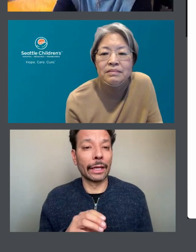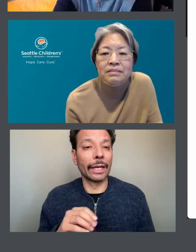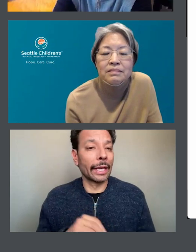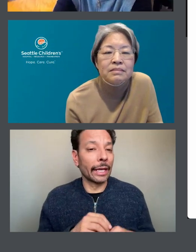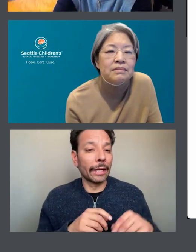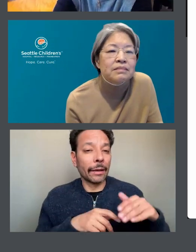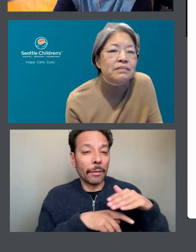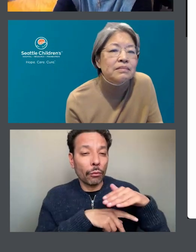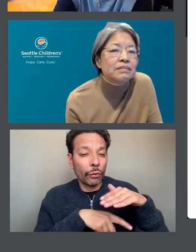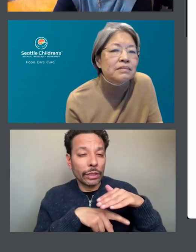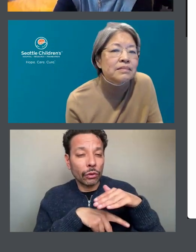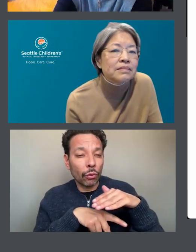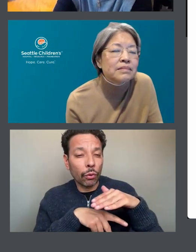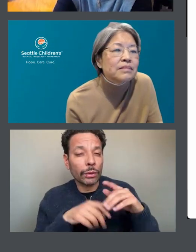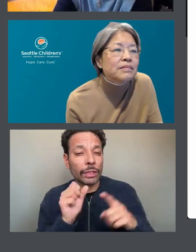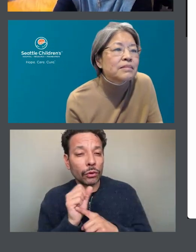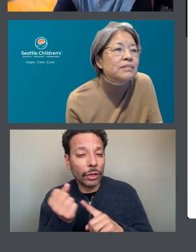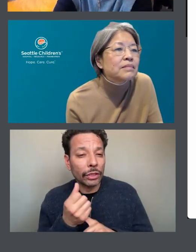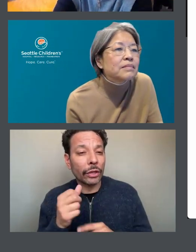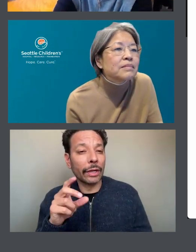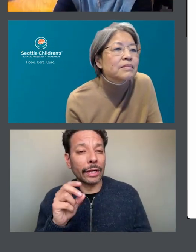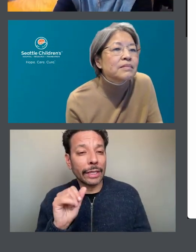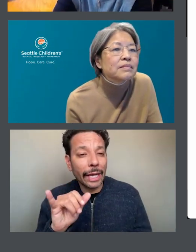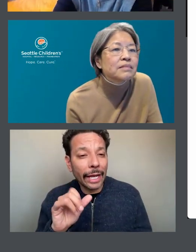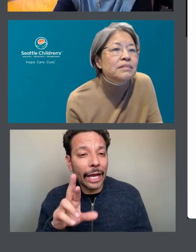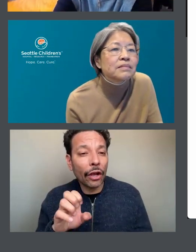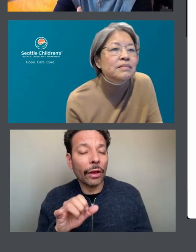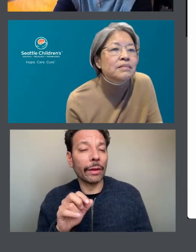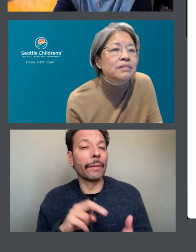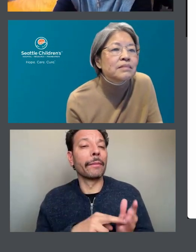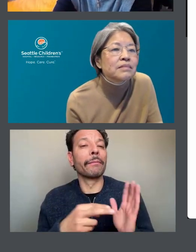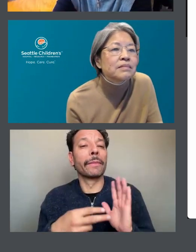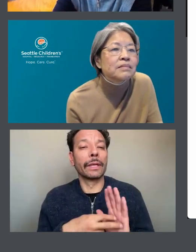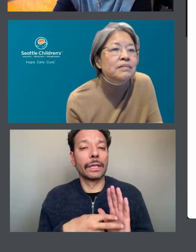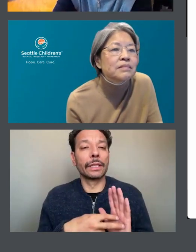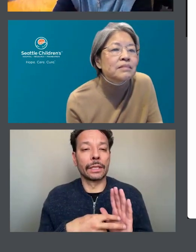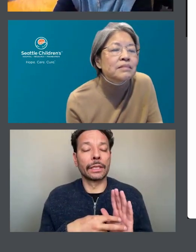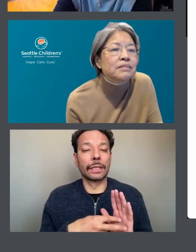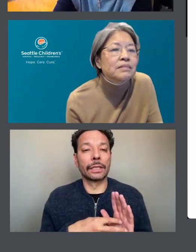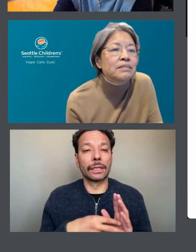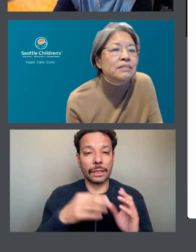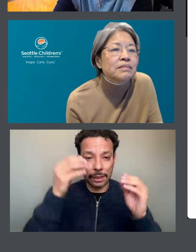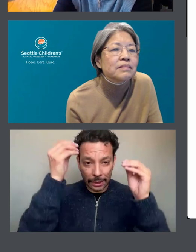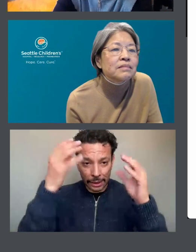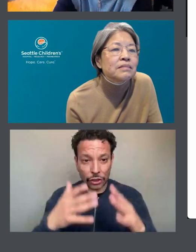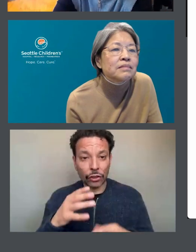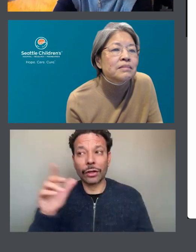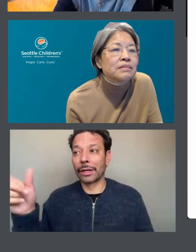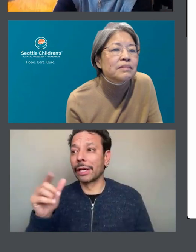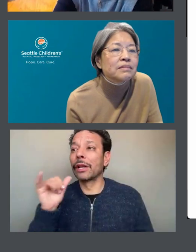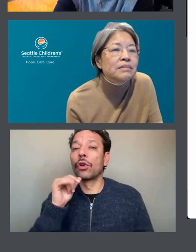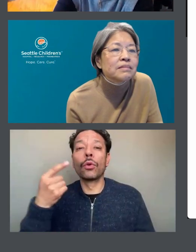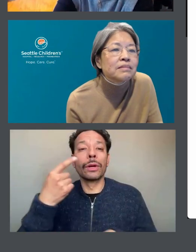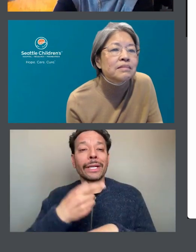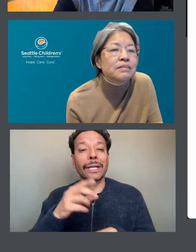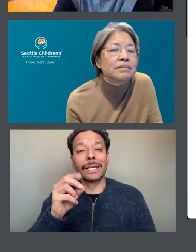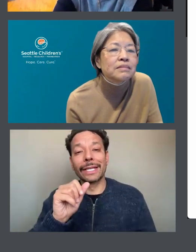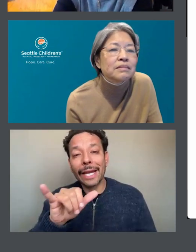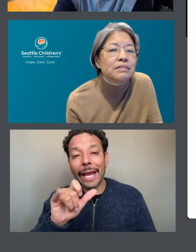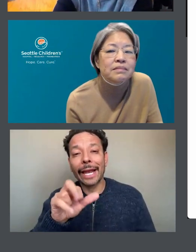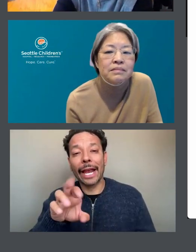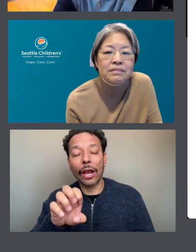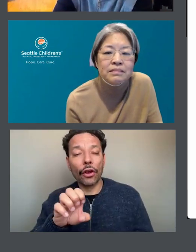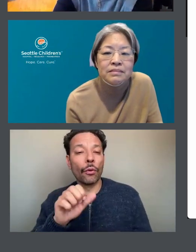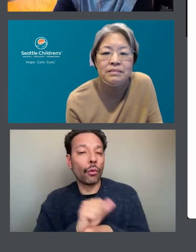preschool situation or a daycare situation, that means the teacher or the daycare worker. But